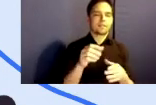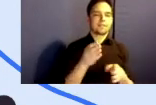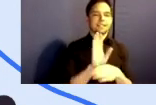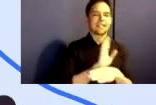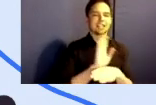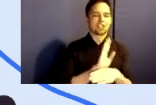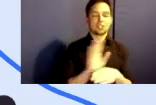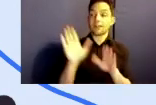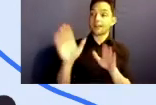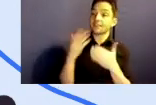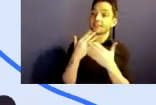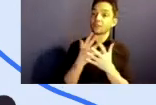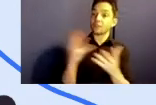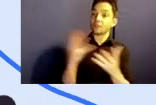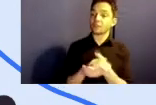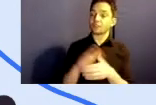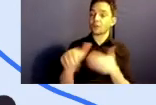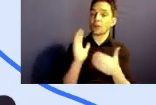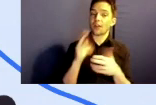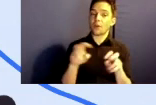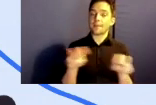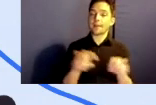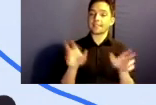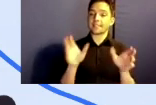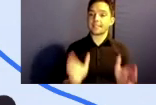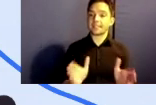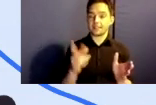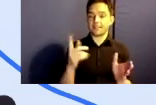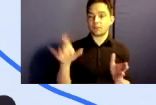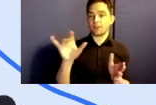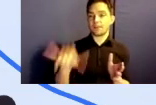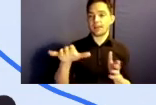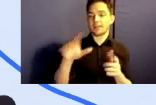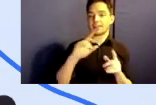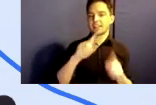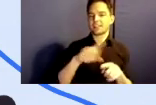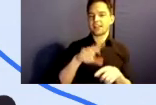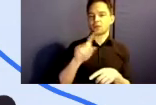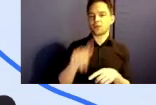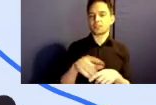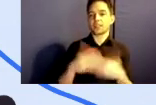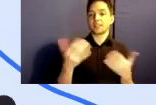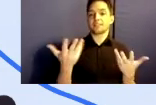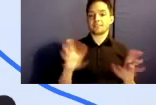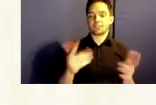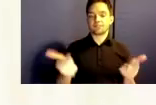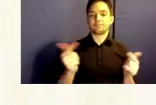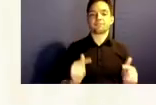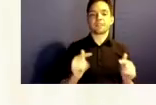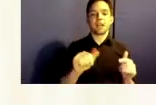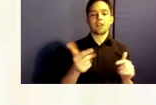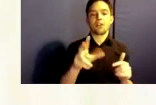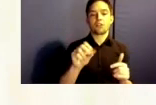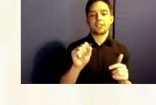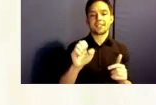Excellent. Thank you so much to all our panelists for answering that question. We're now going to have another